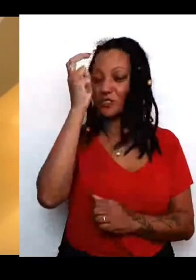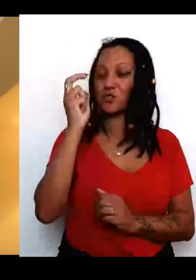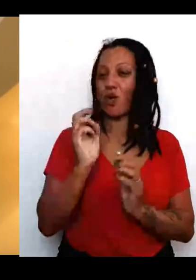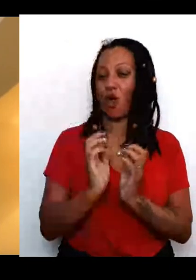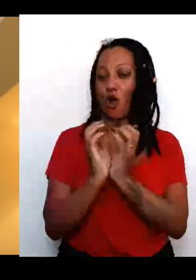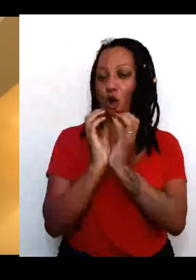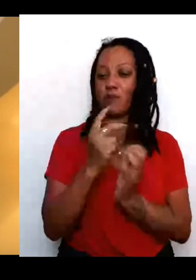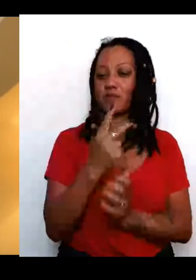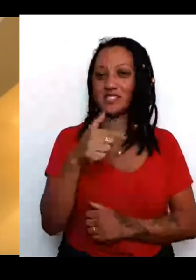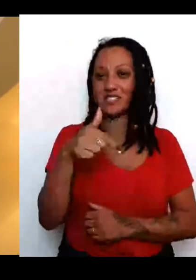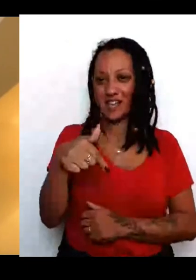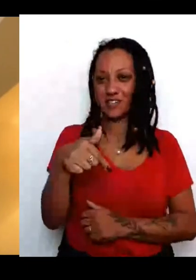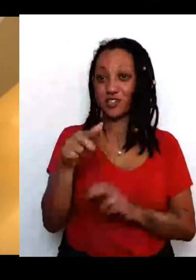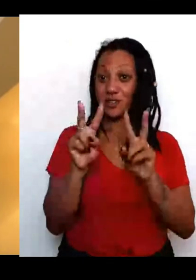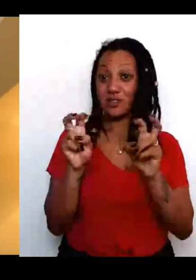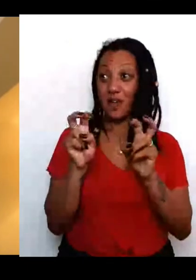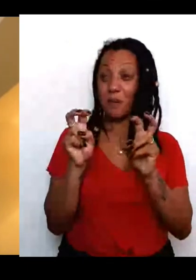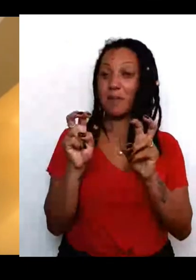Temple